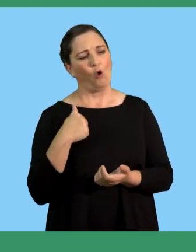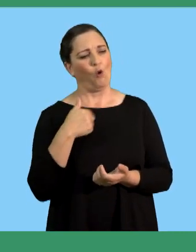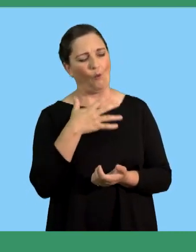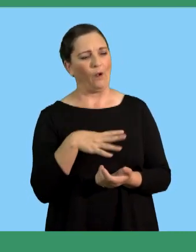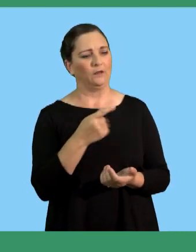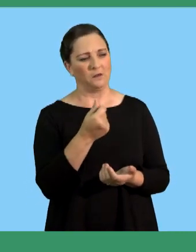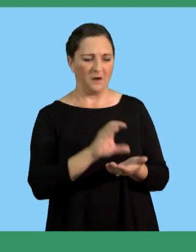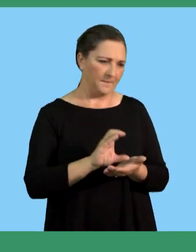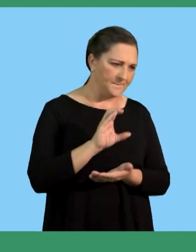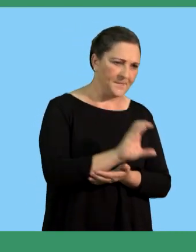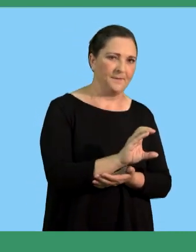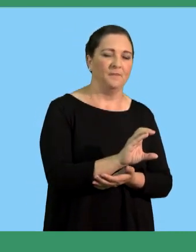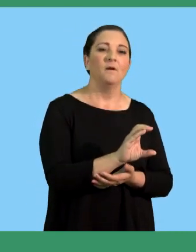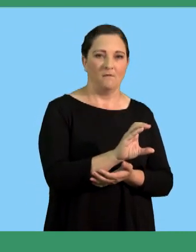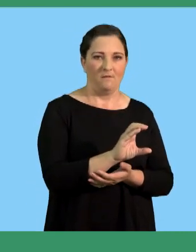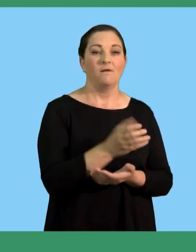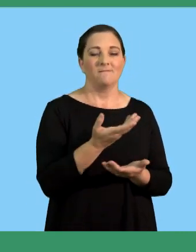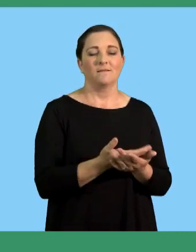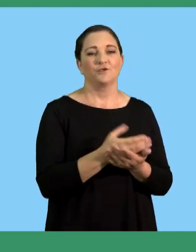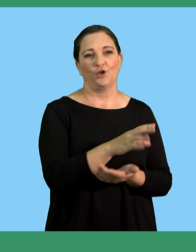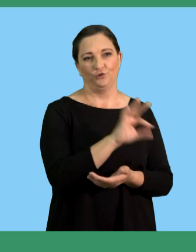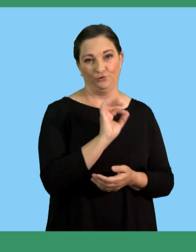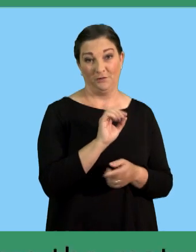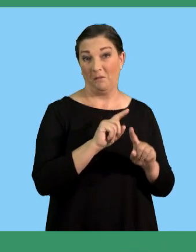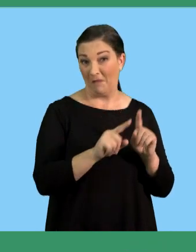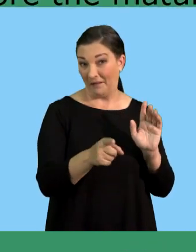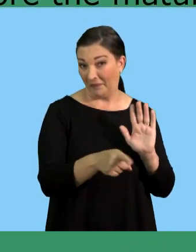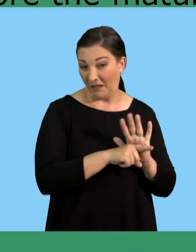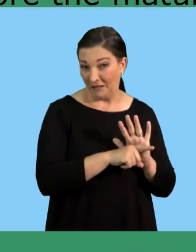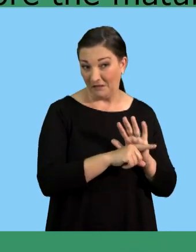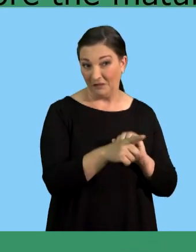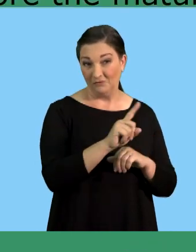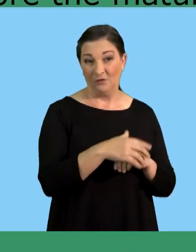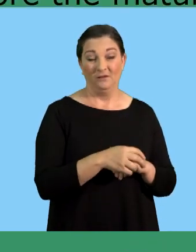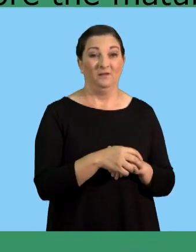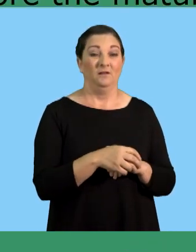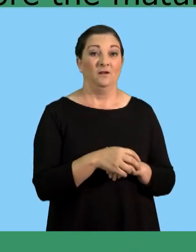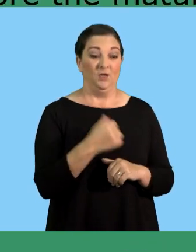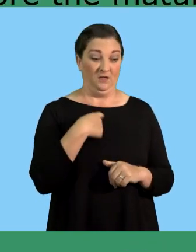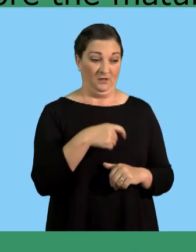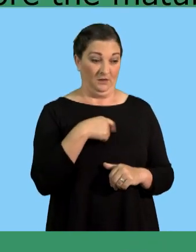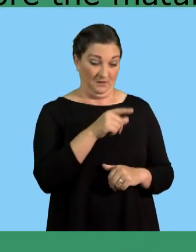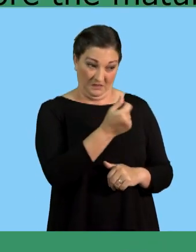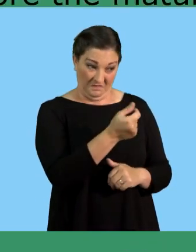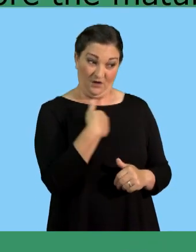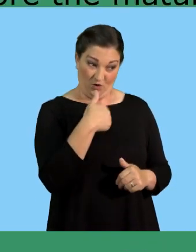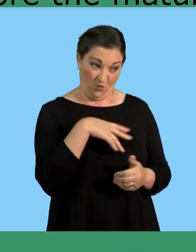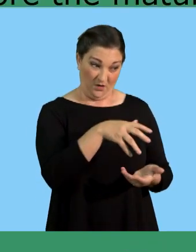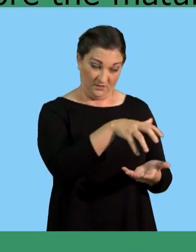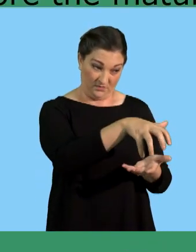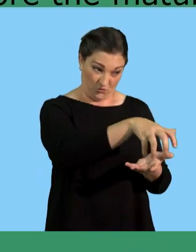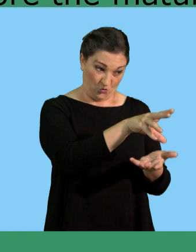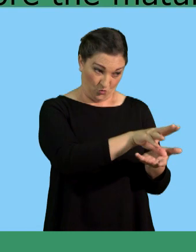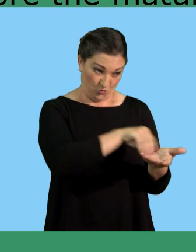to choose the period to say how long will they want to invest. The negatives now becomes the idea that the investor cannot withdraw their